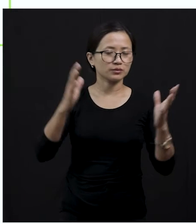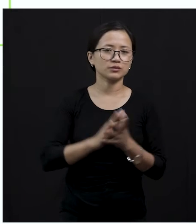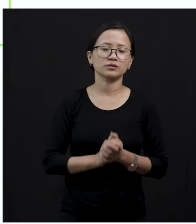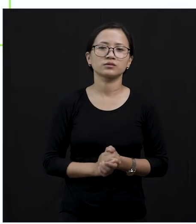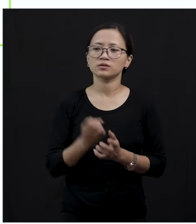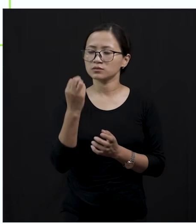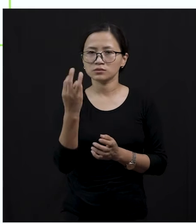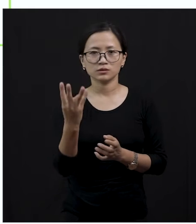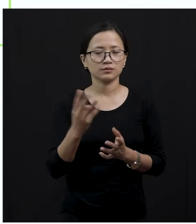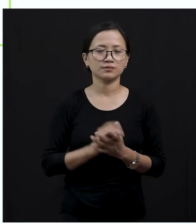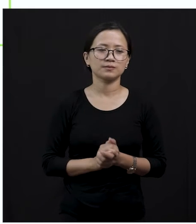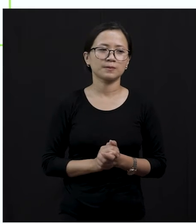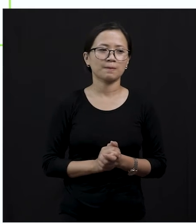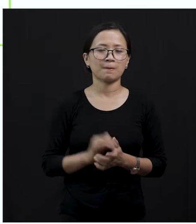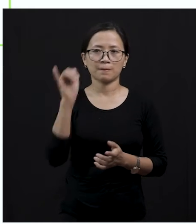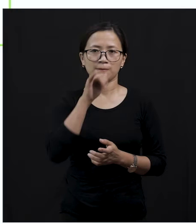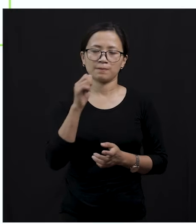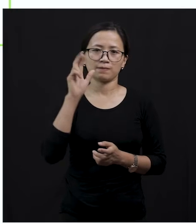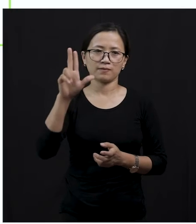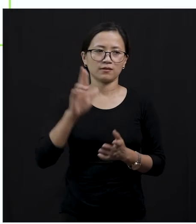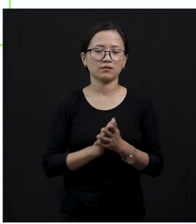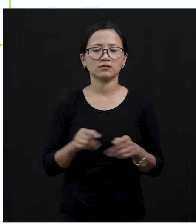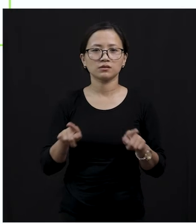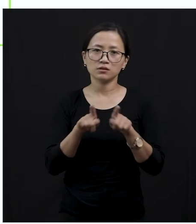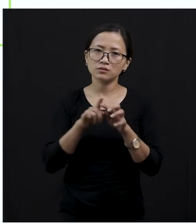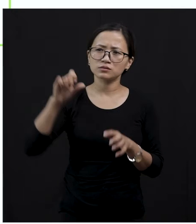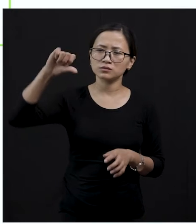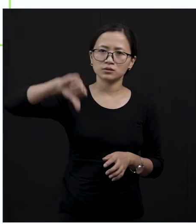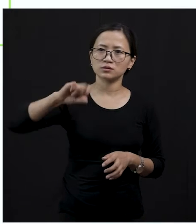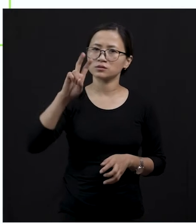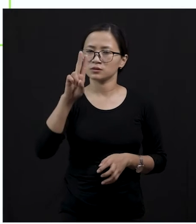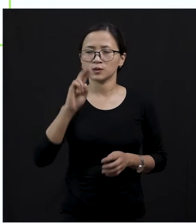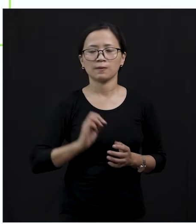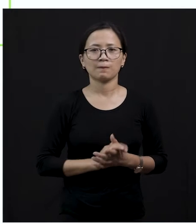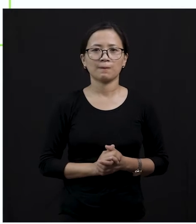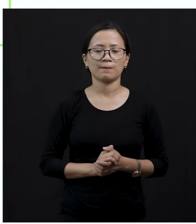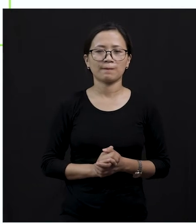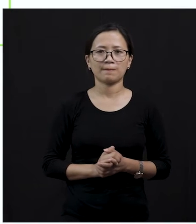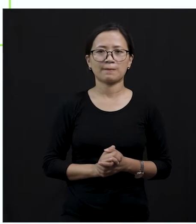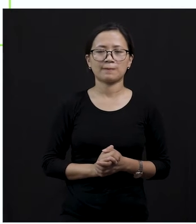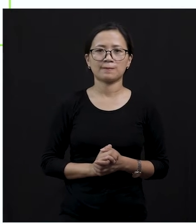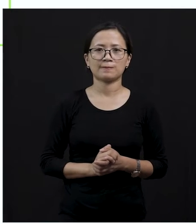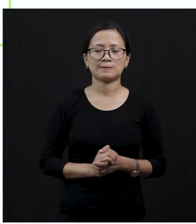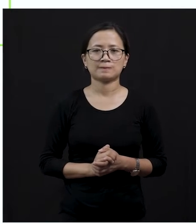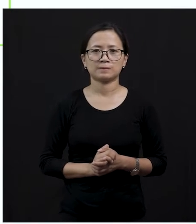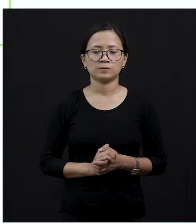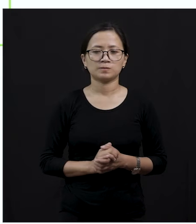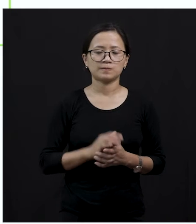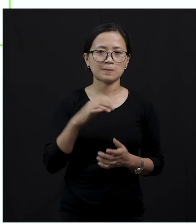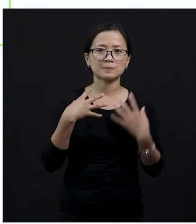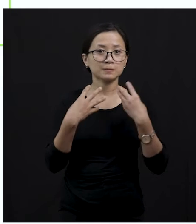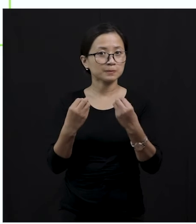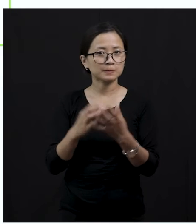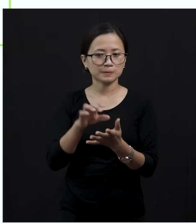bigger number. We have 68 and 92. Now, if you want to find the